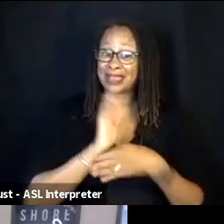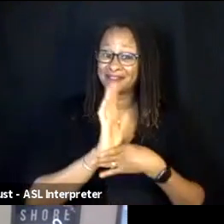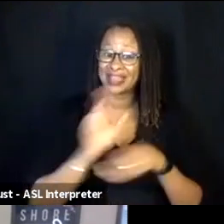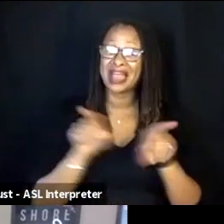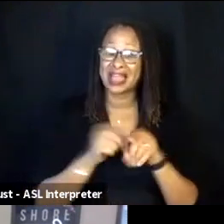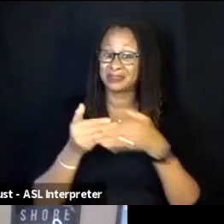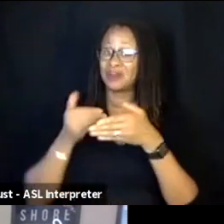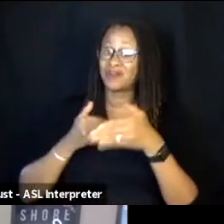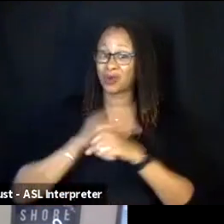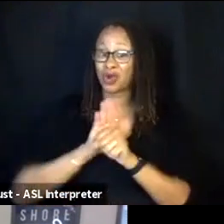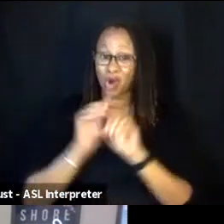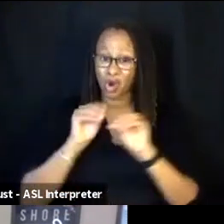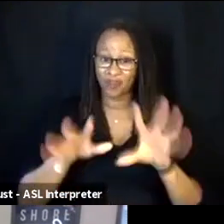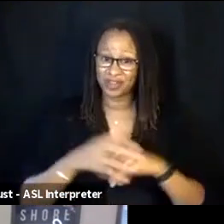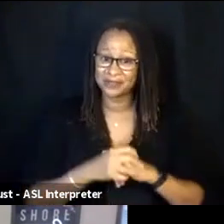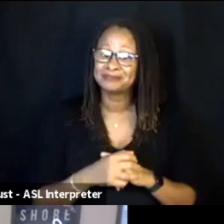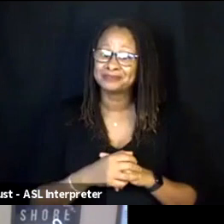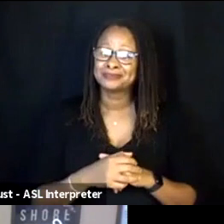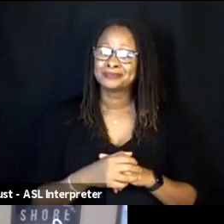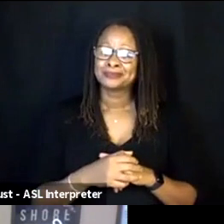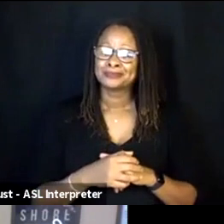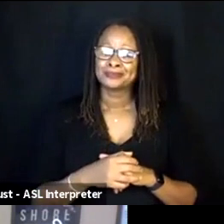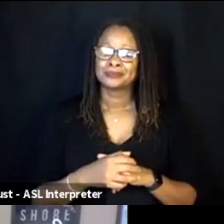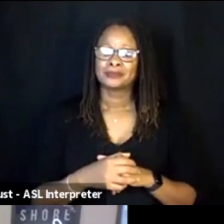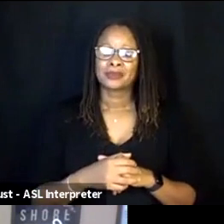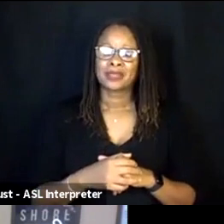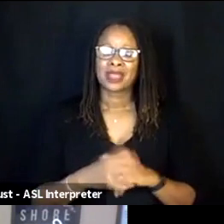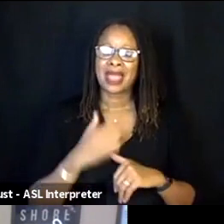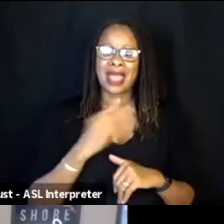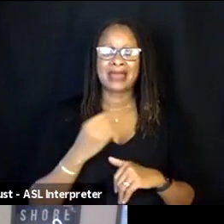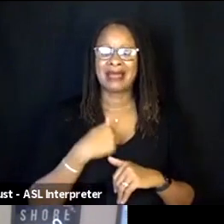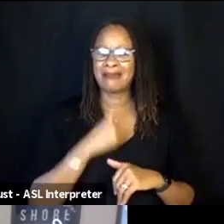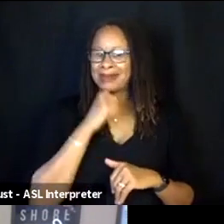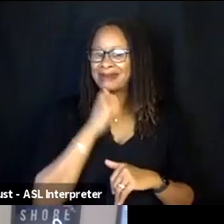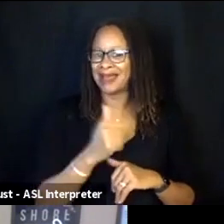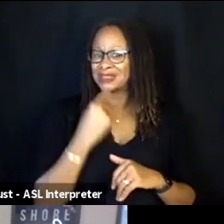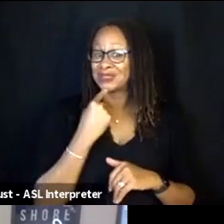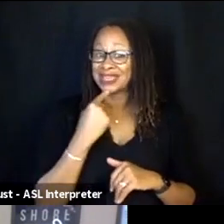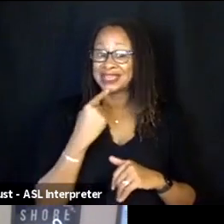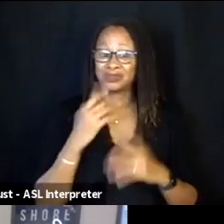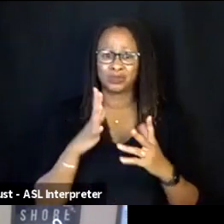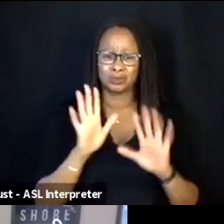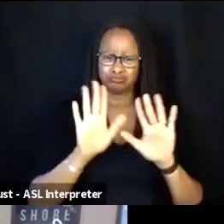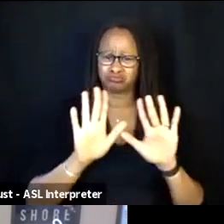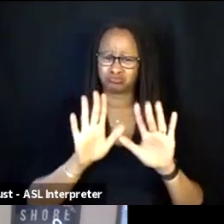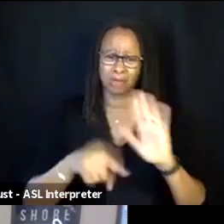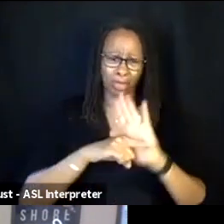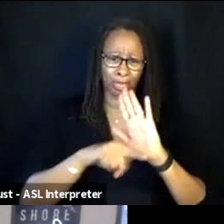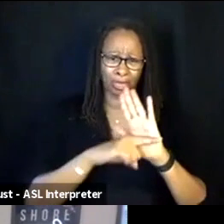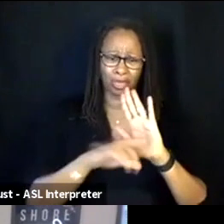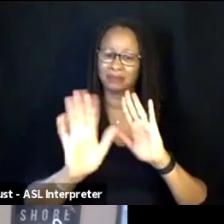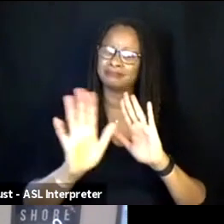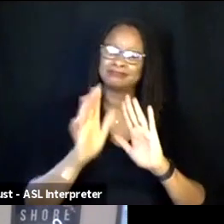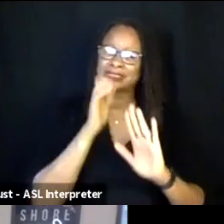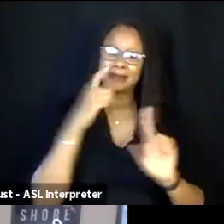were before the pandemic. And I'm not saying that to discourage people or young